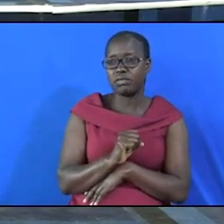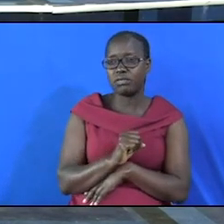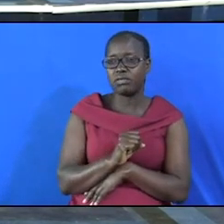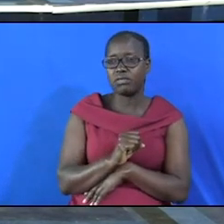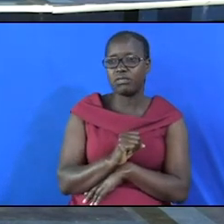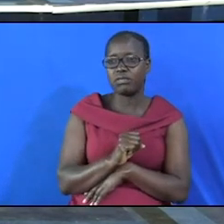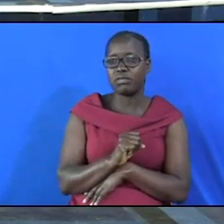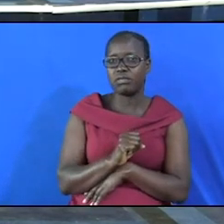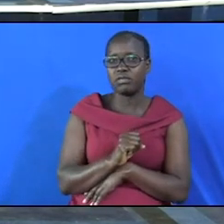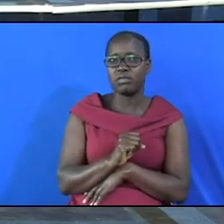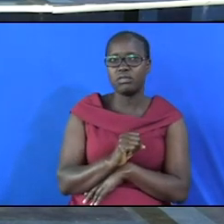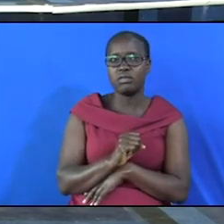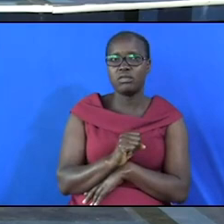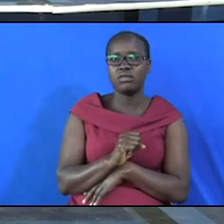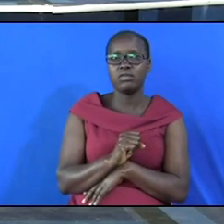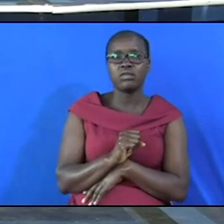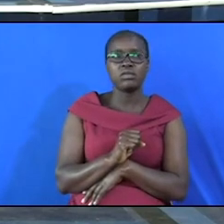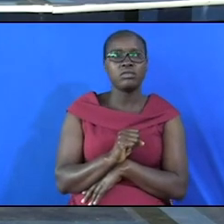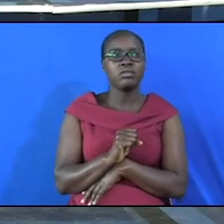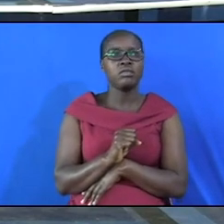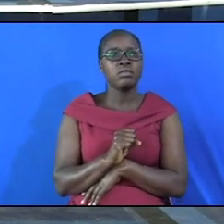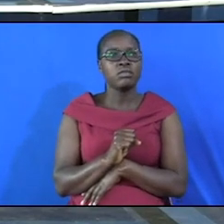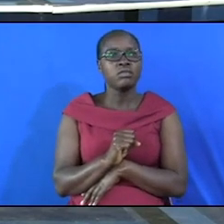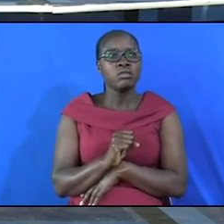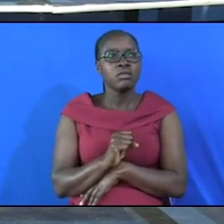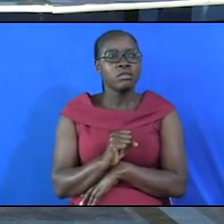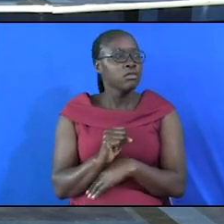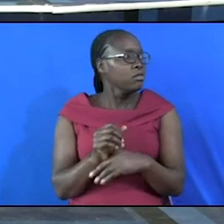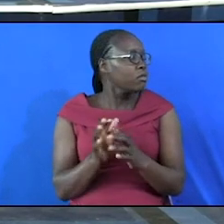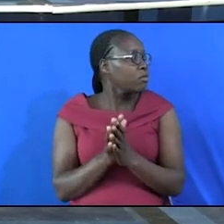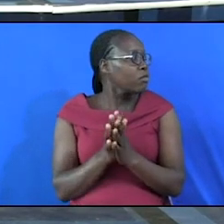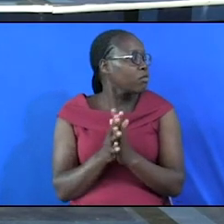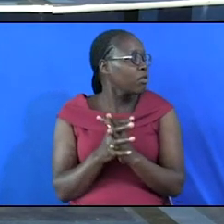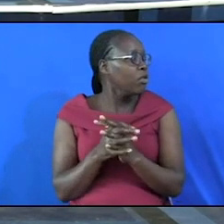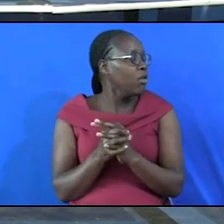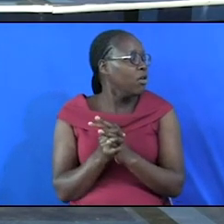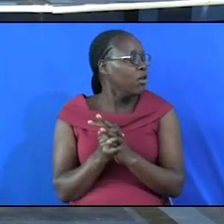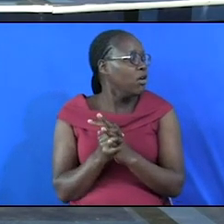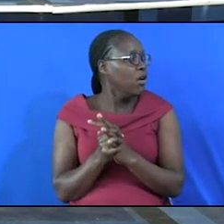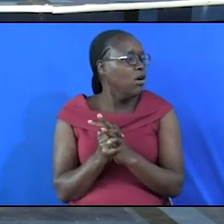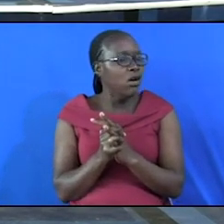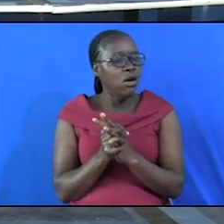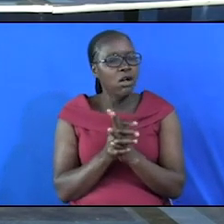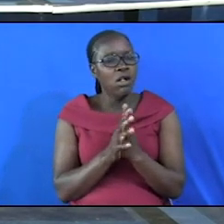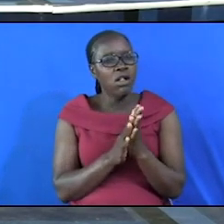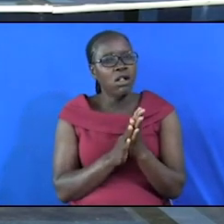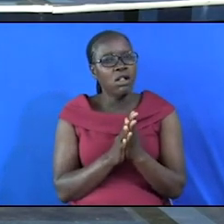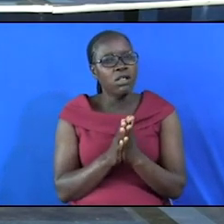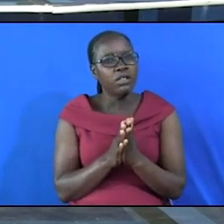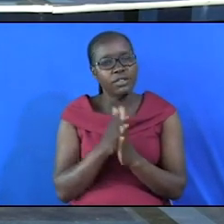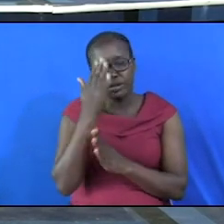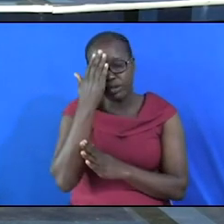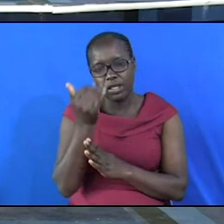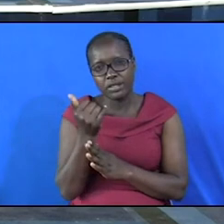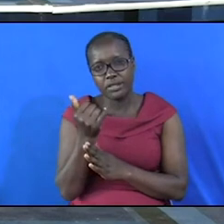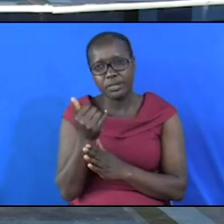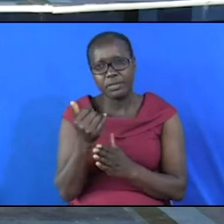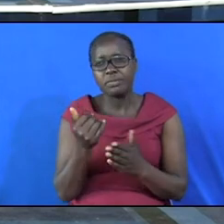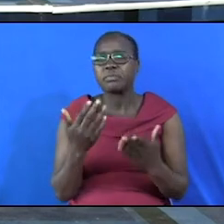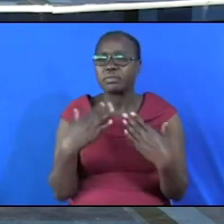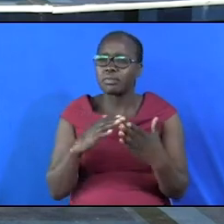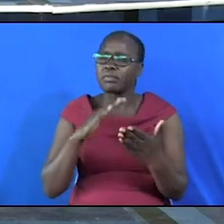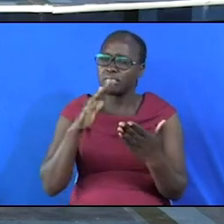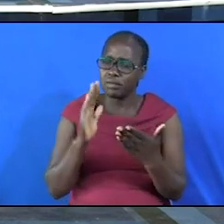missed? Will you be missed? Will you be what? Yes, that row. Will you be what? Will you be missed? Because people can